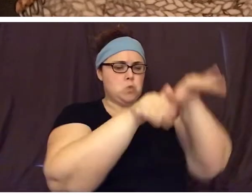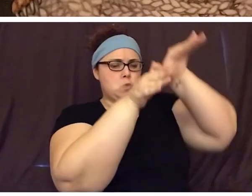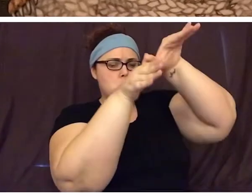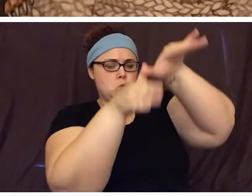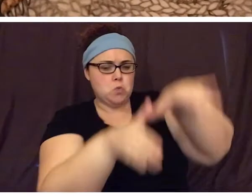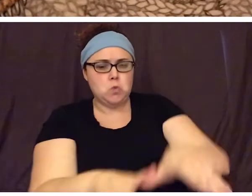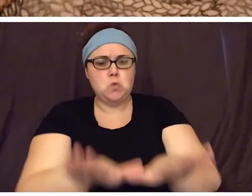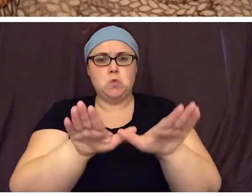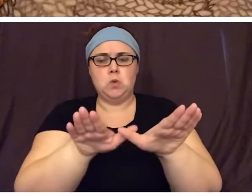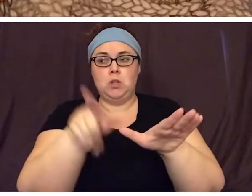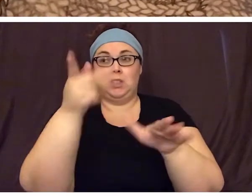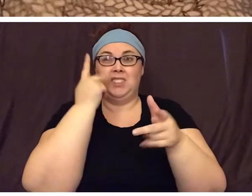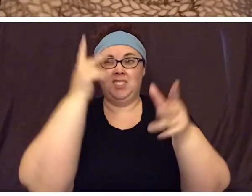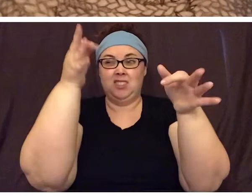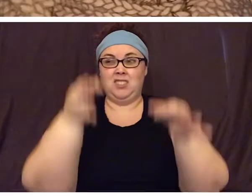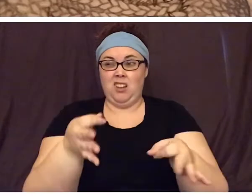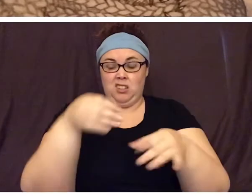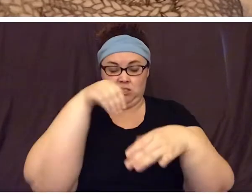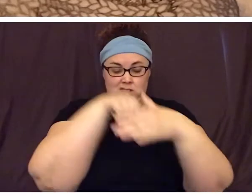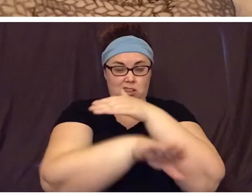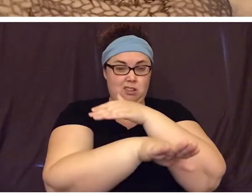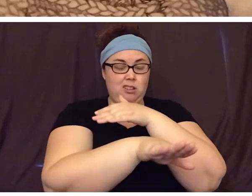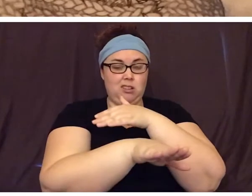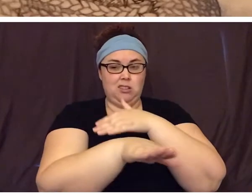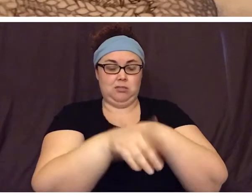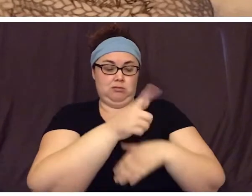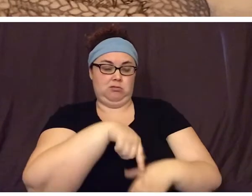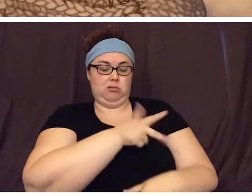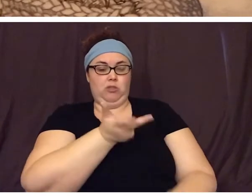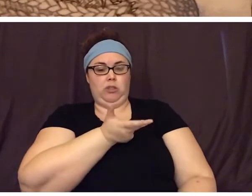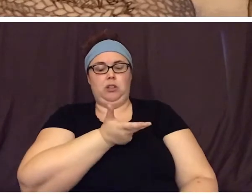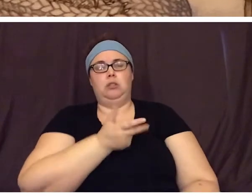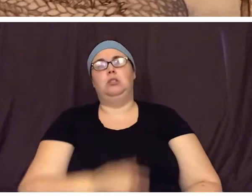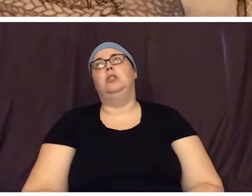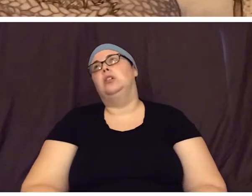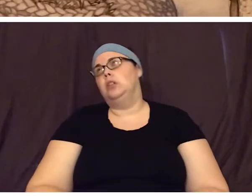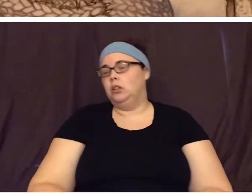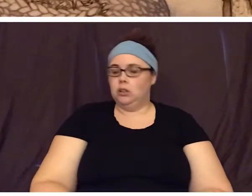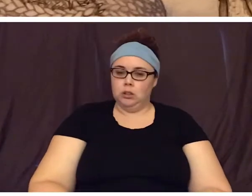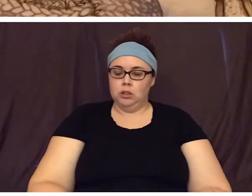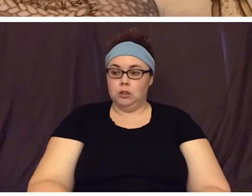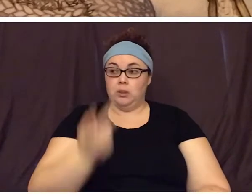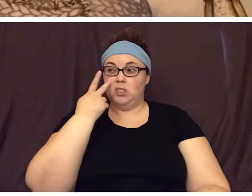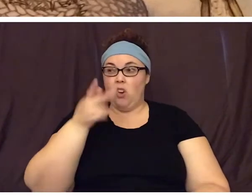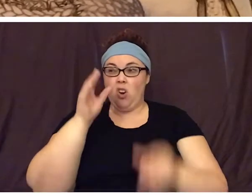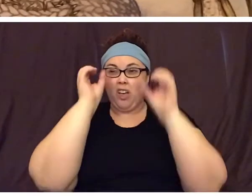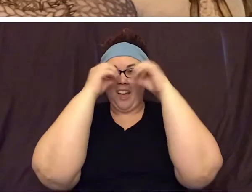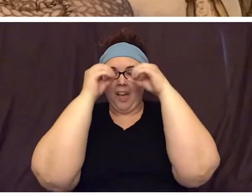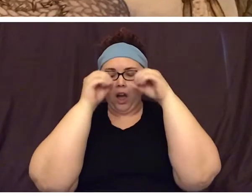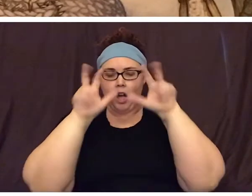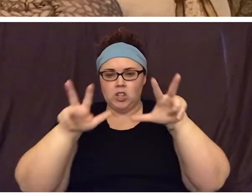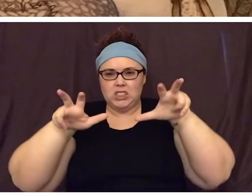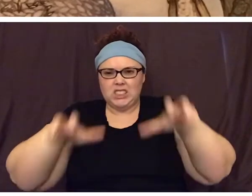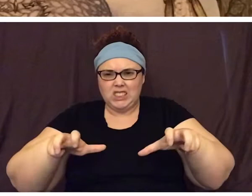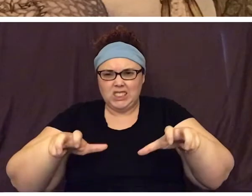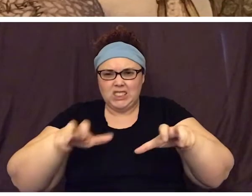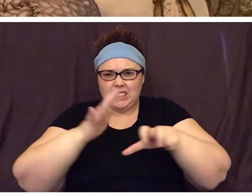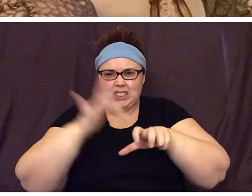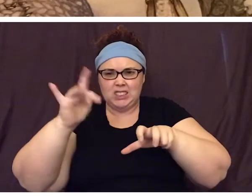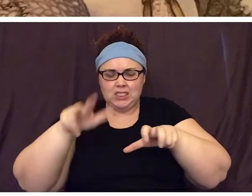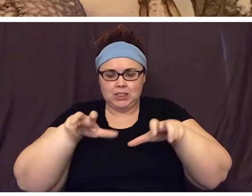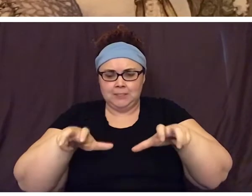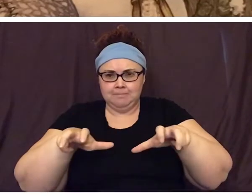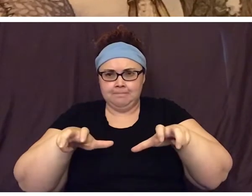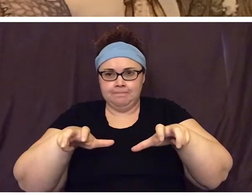to move in also, the mole, the rabbit, and the hedgehog grumbled. But when they saw the owl's glinty talons,